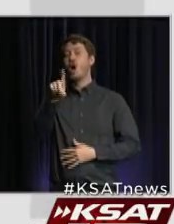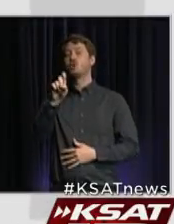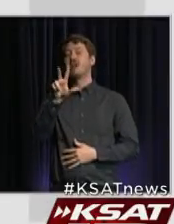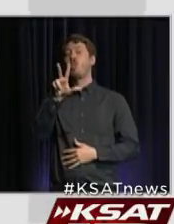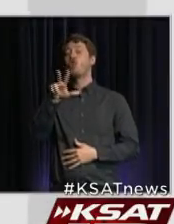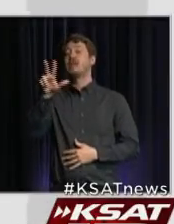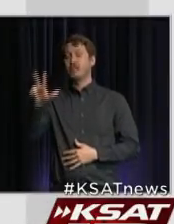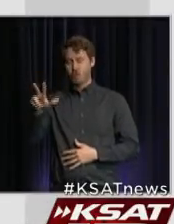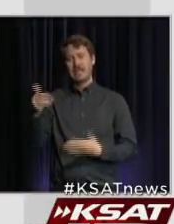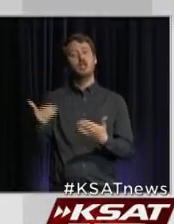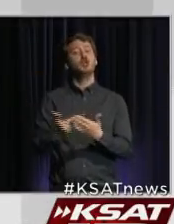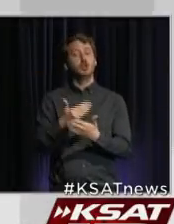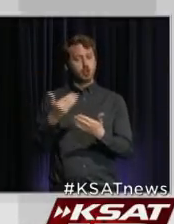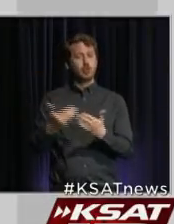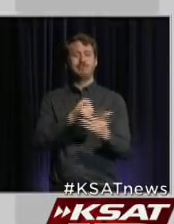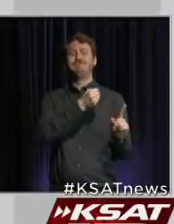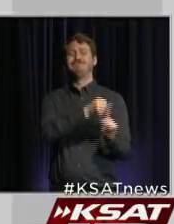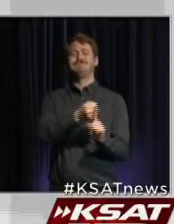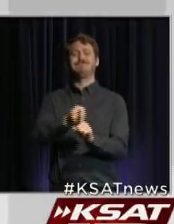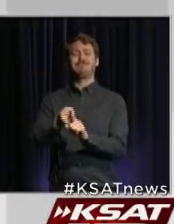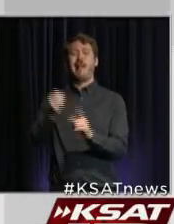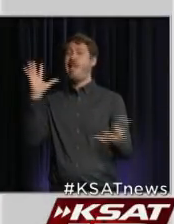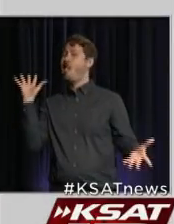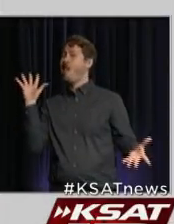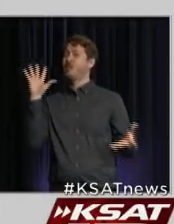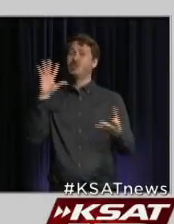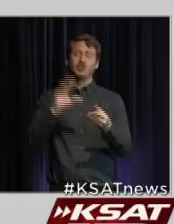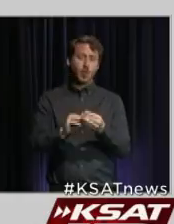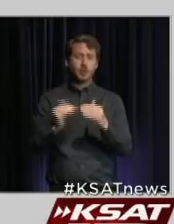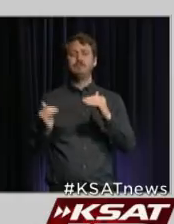of COVID-19, which brings our total to